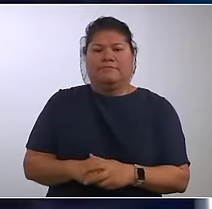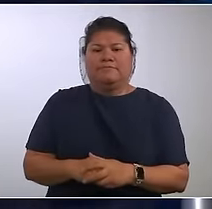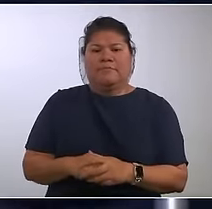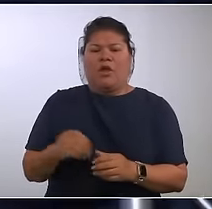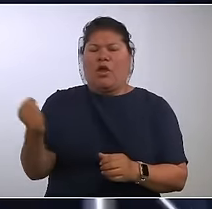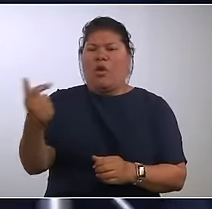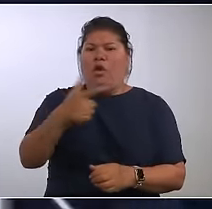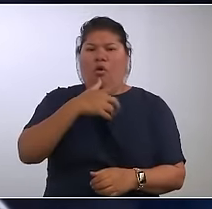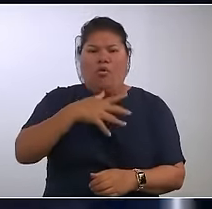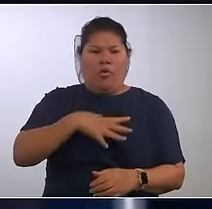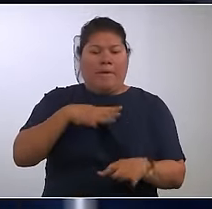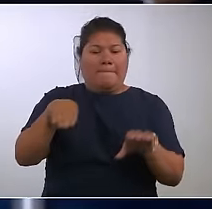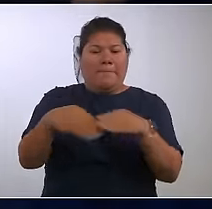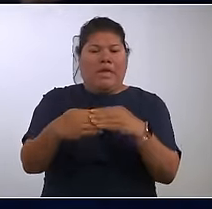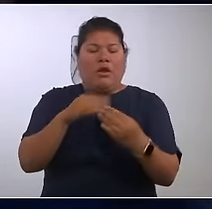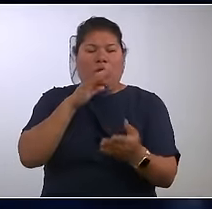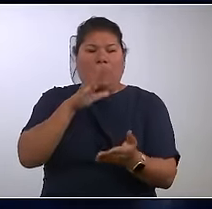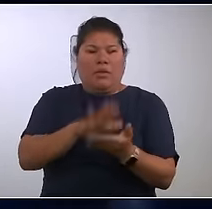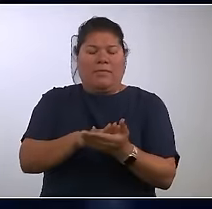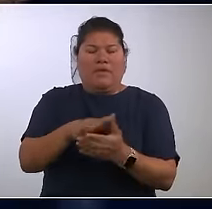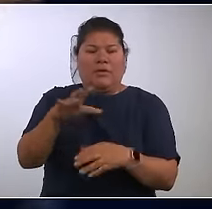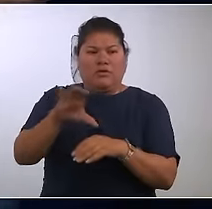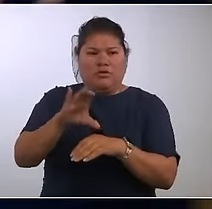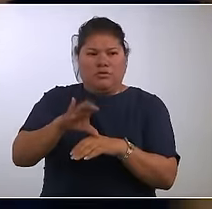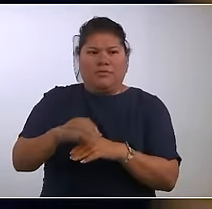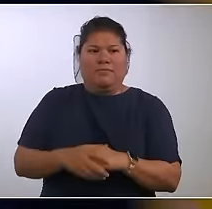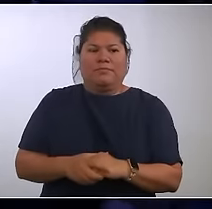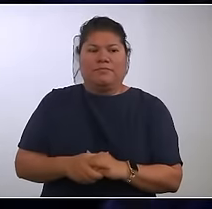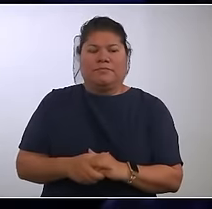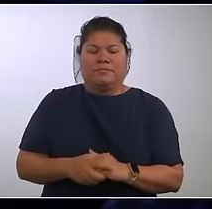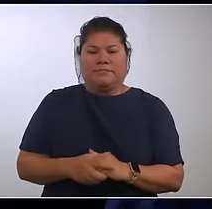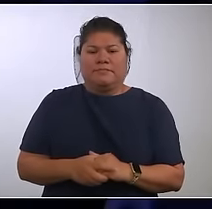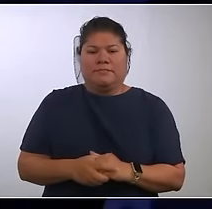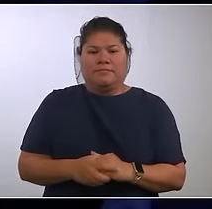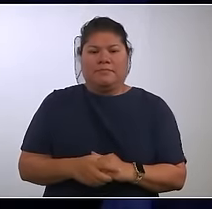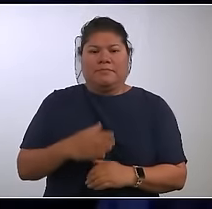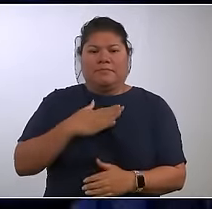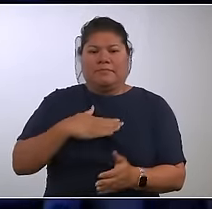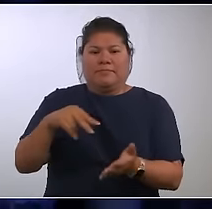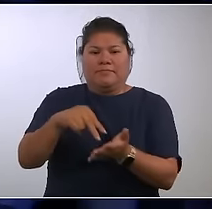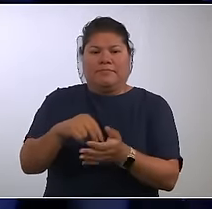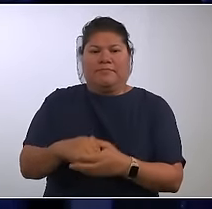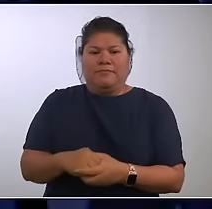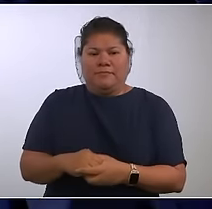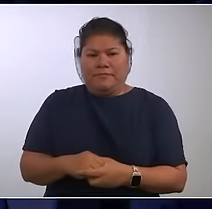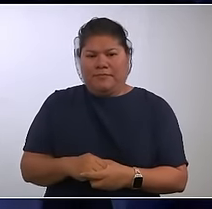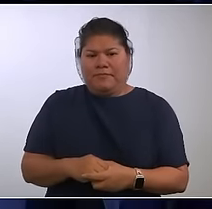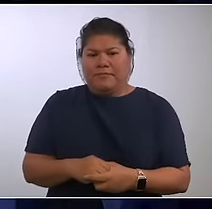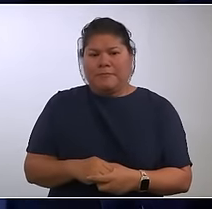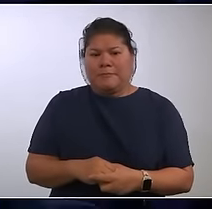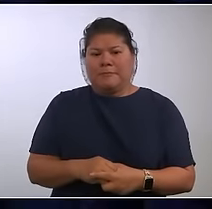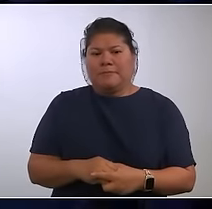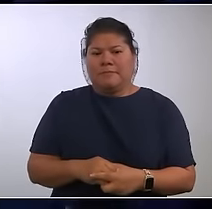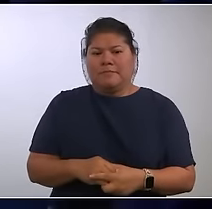All of the ladies, the married ladies of the church. Todas las hermanas casadas de la iglesia. Would you stand? Póngase de pie.